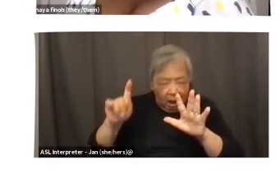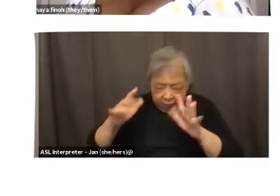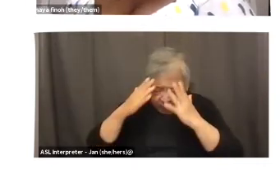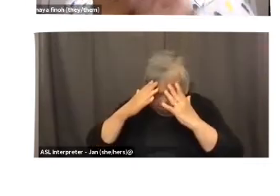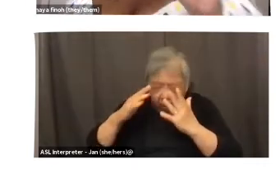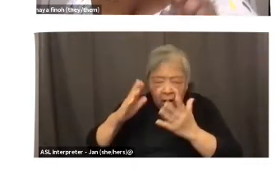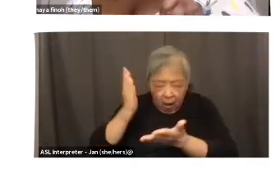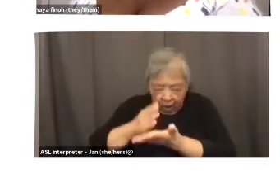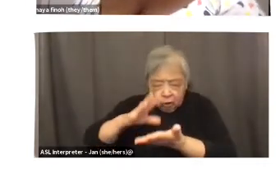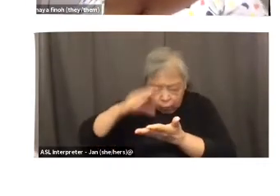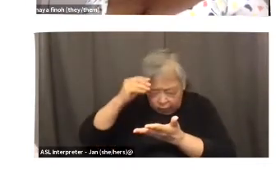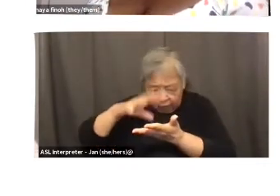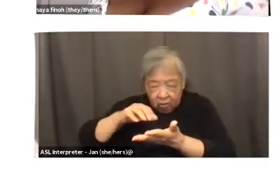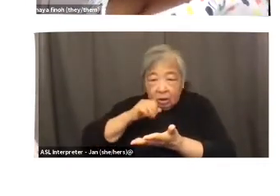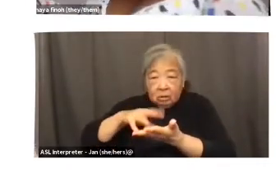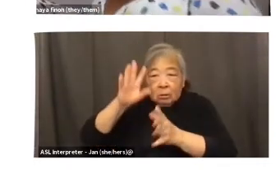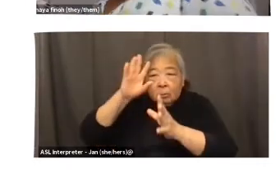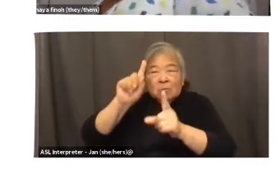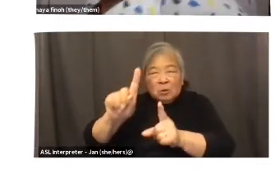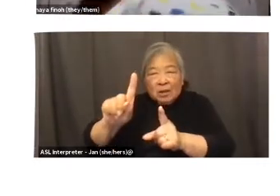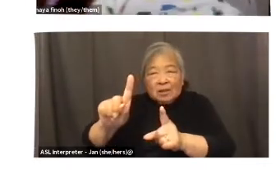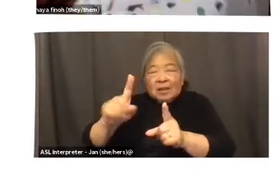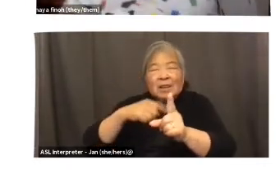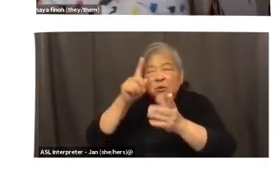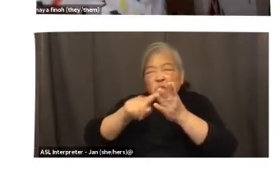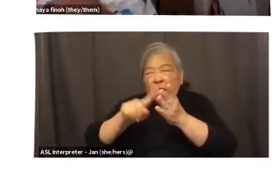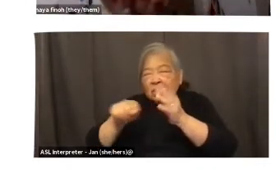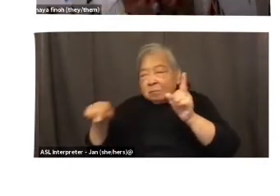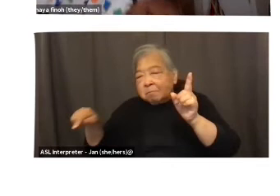built. Give me 1 second, I need to plug in my computer.